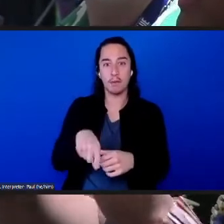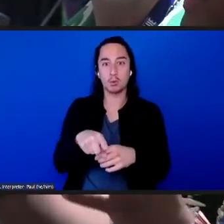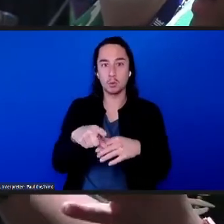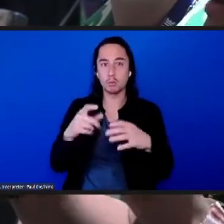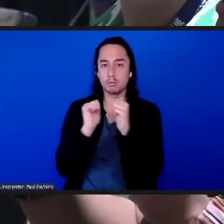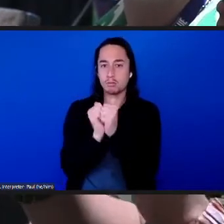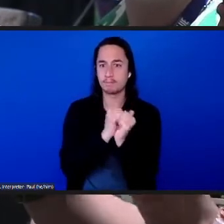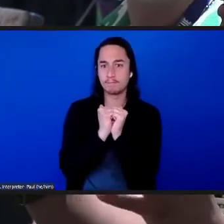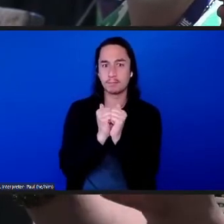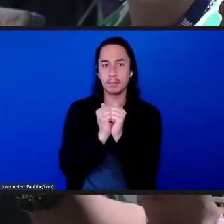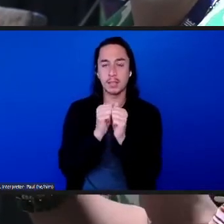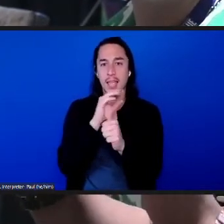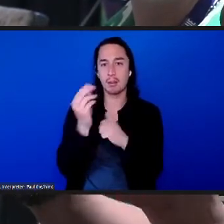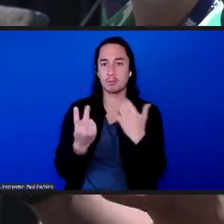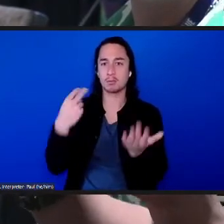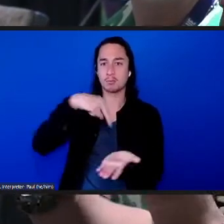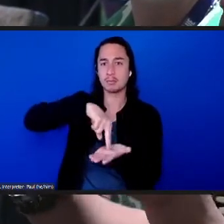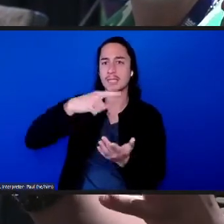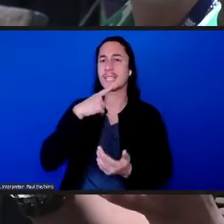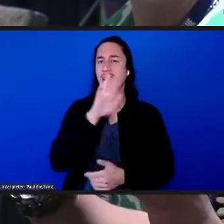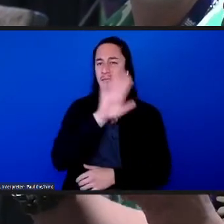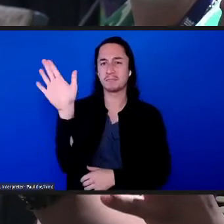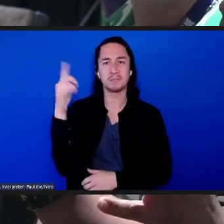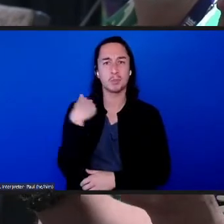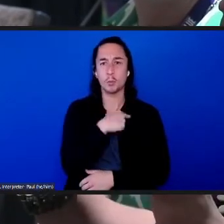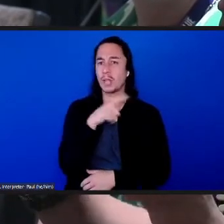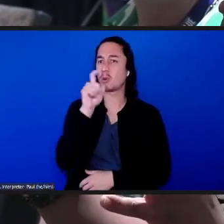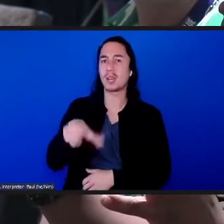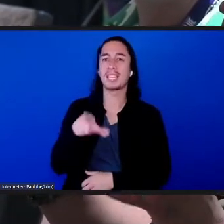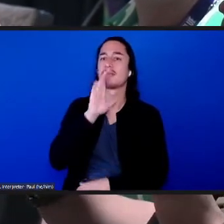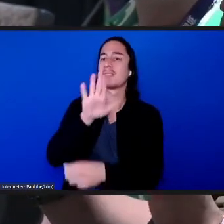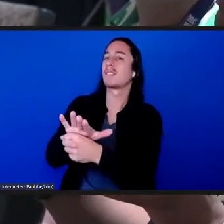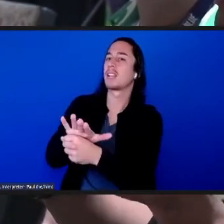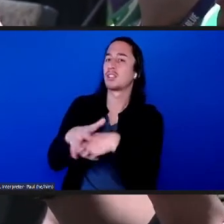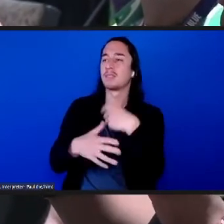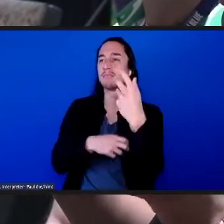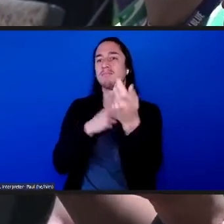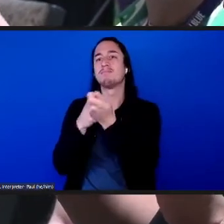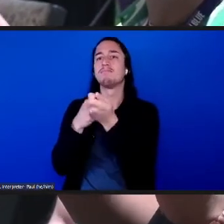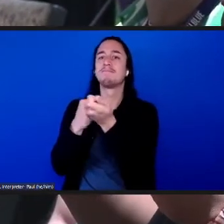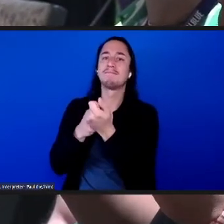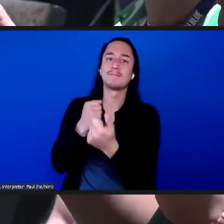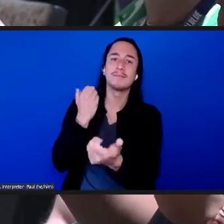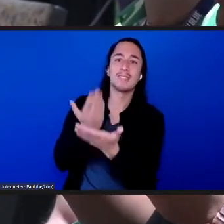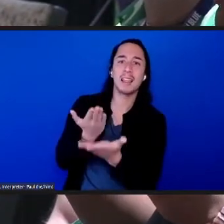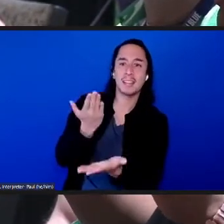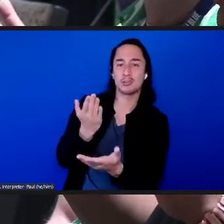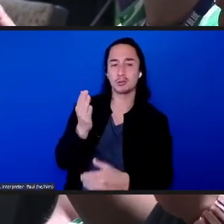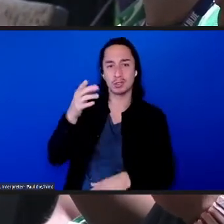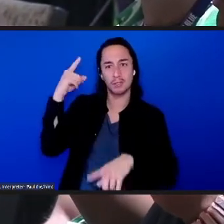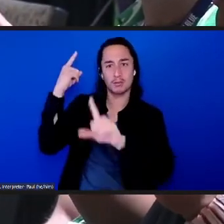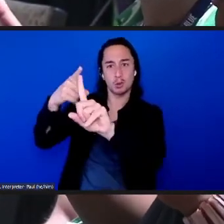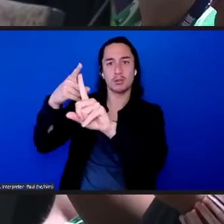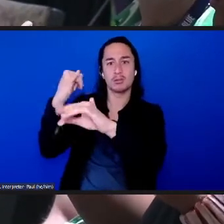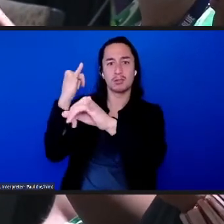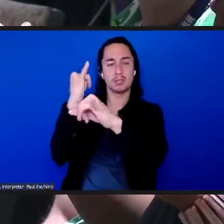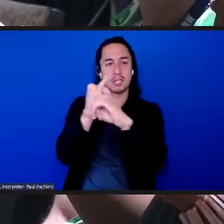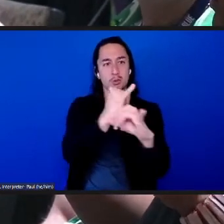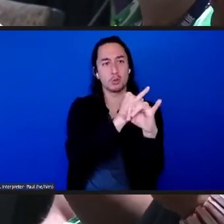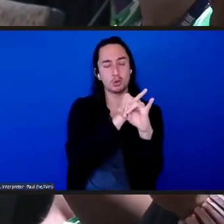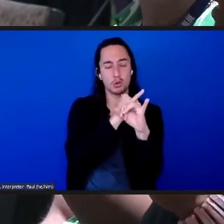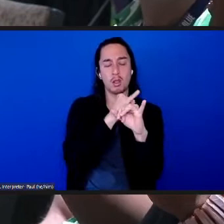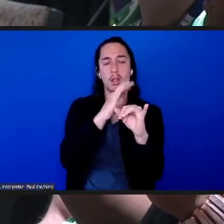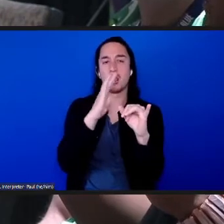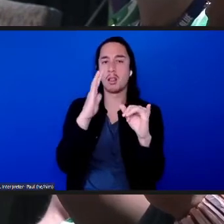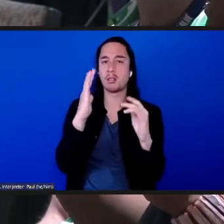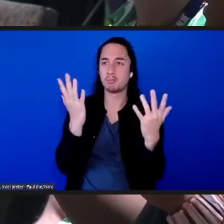we don't need the affirmation and validation of certain institutional, you